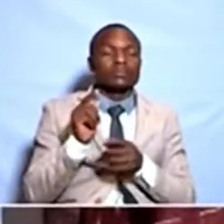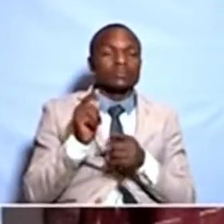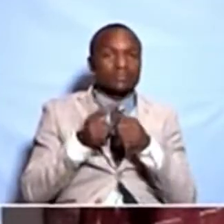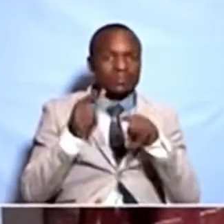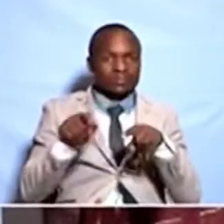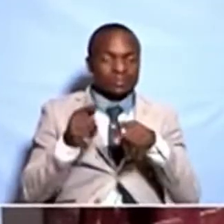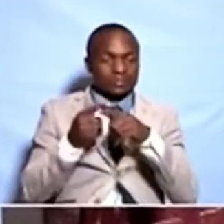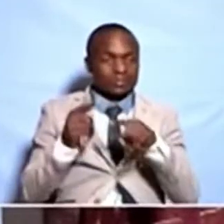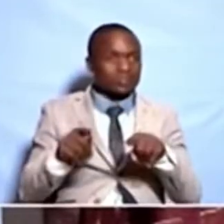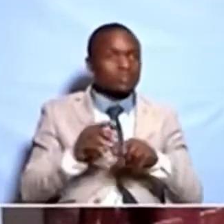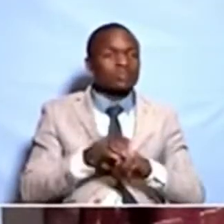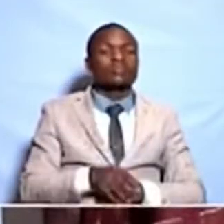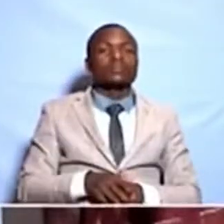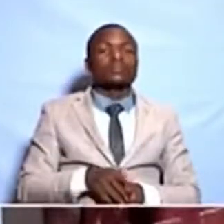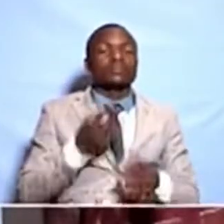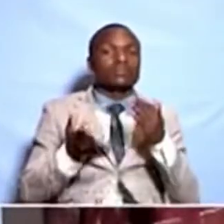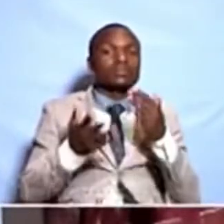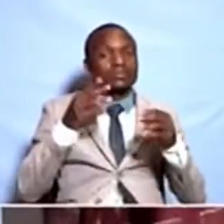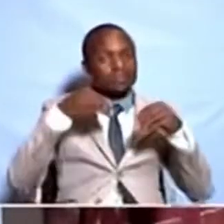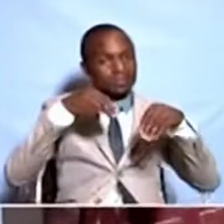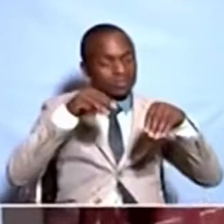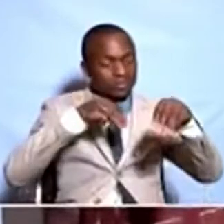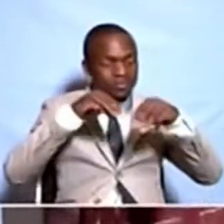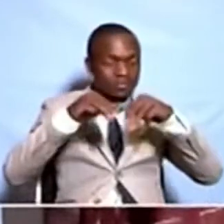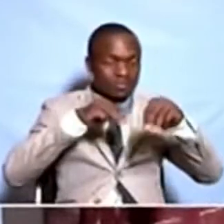court, where we managed to nab someone